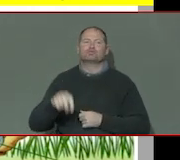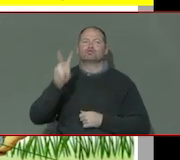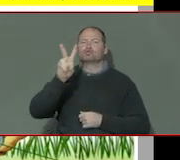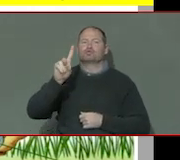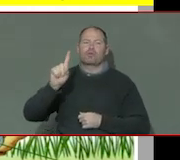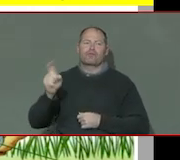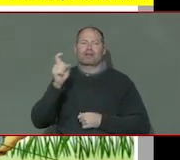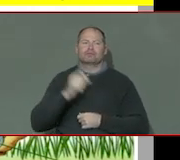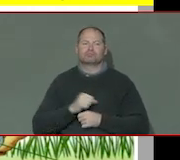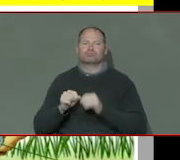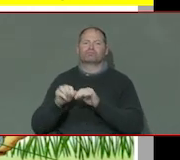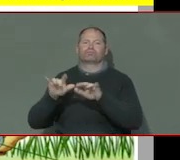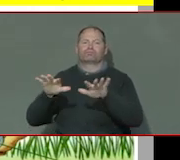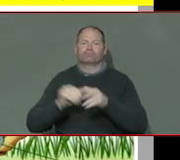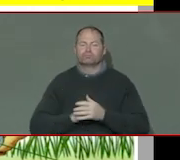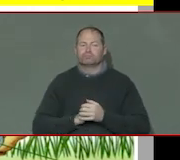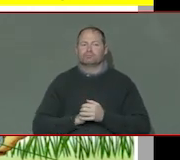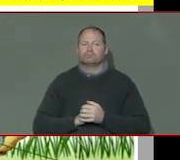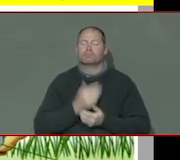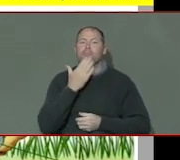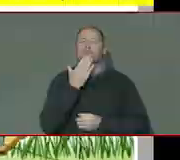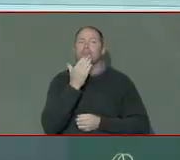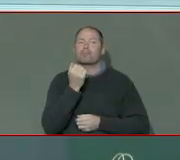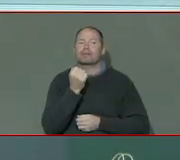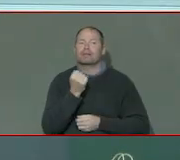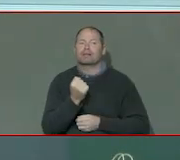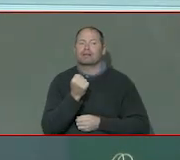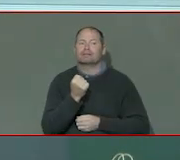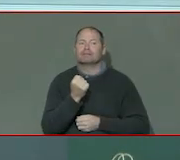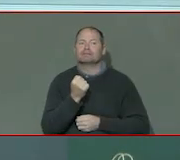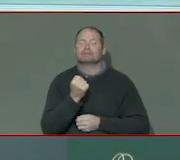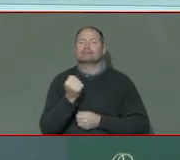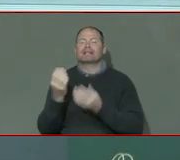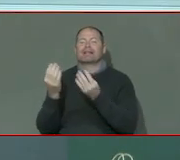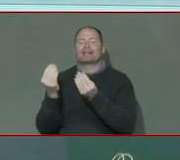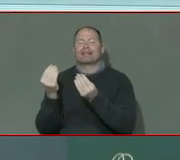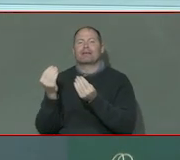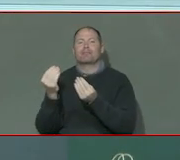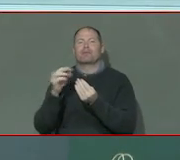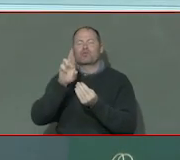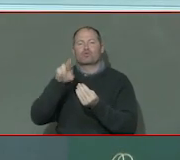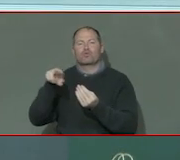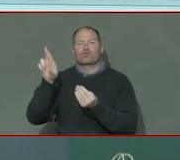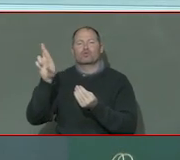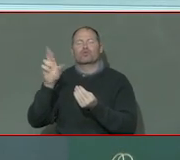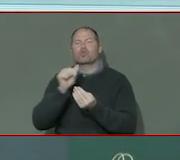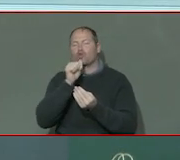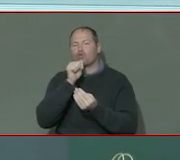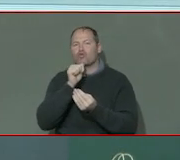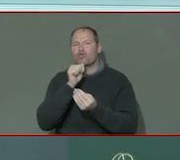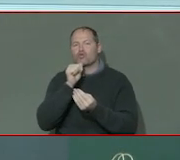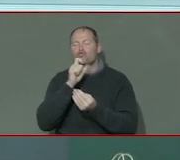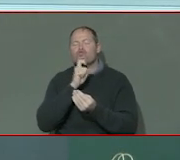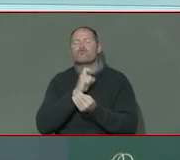released. Be sure to use the right amount in the answer. The memo will state